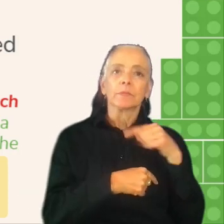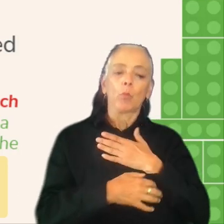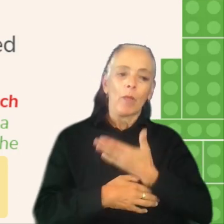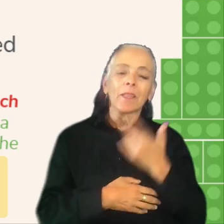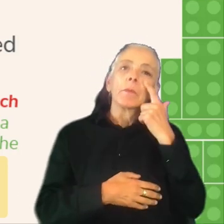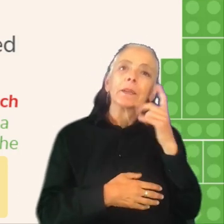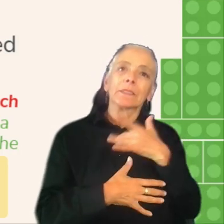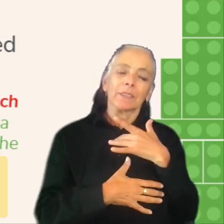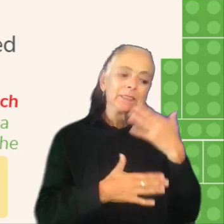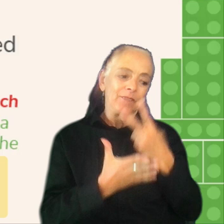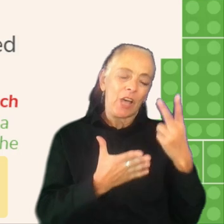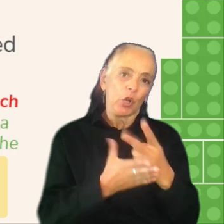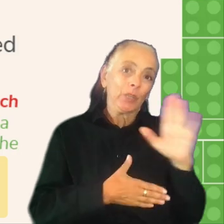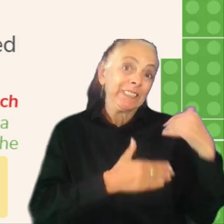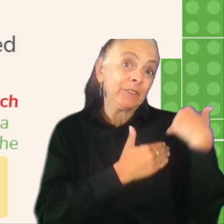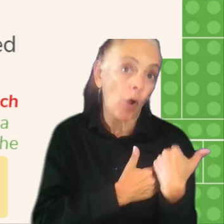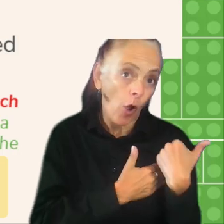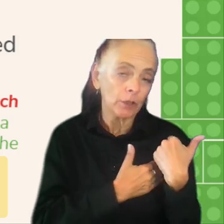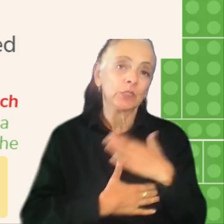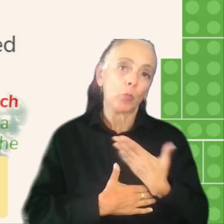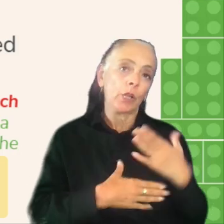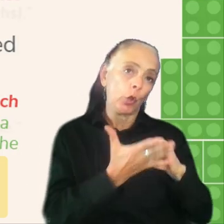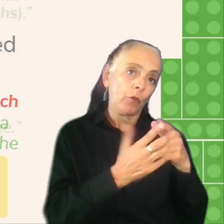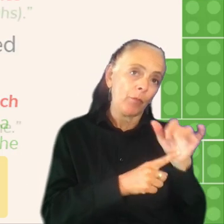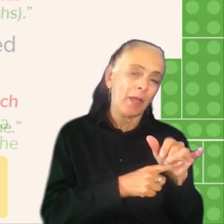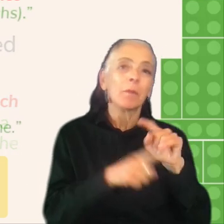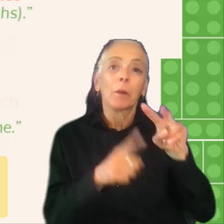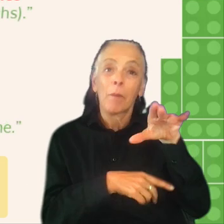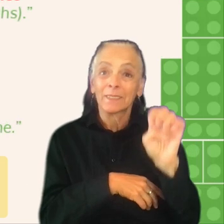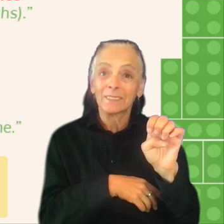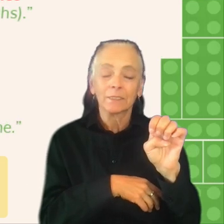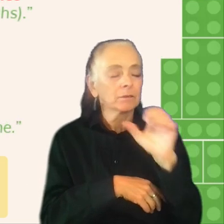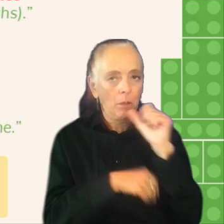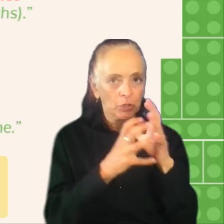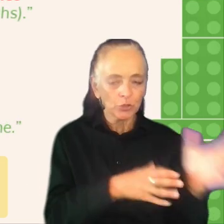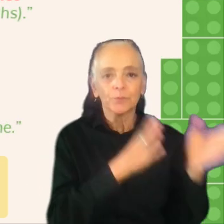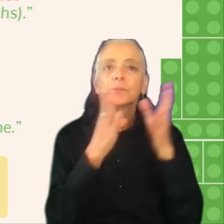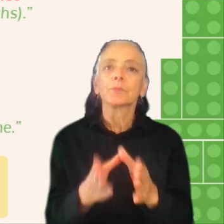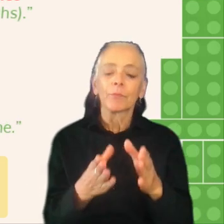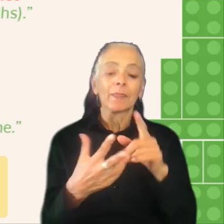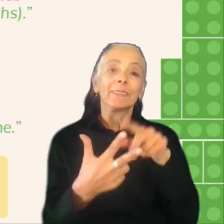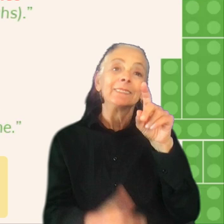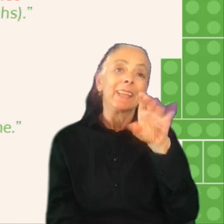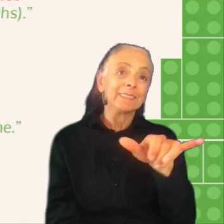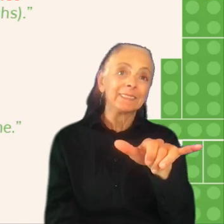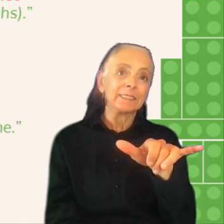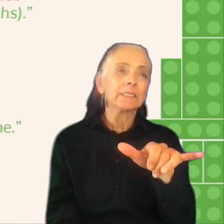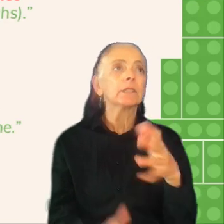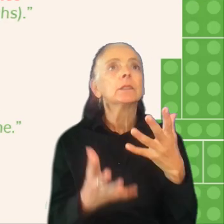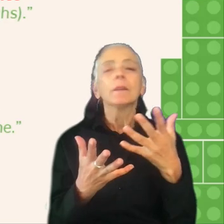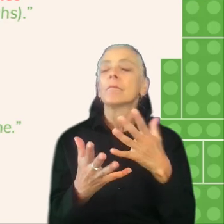he's happy to go back and learn from them. But in the puzzle games, not so much. Daisy was highly driven by relatedness, so